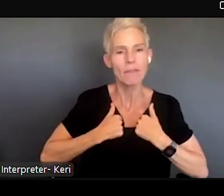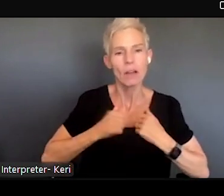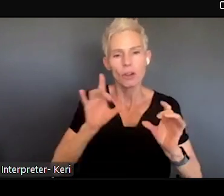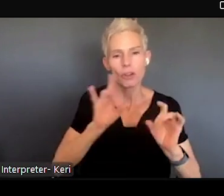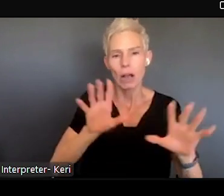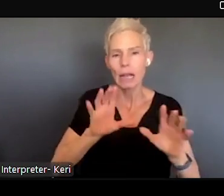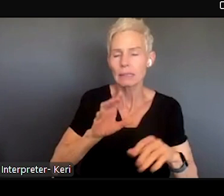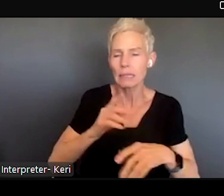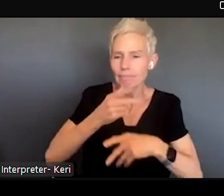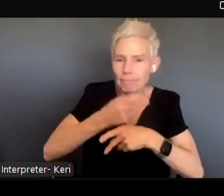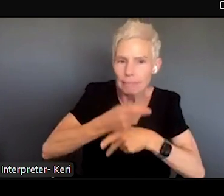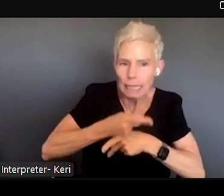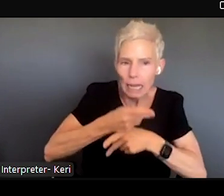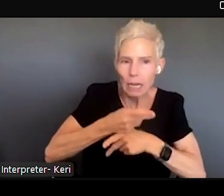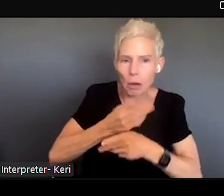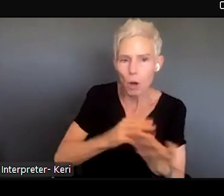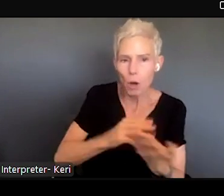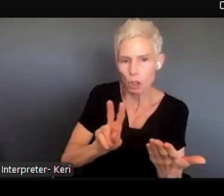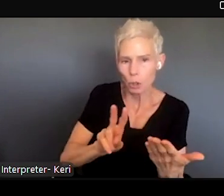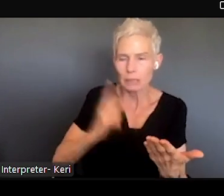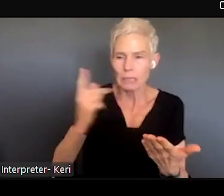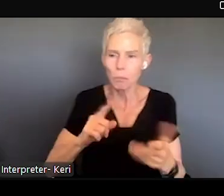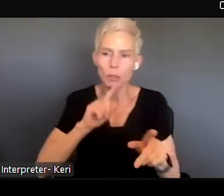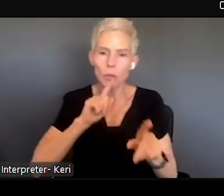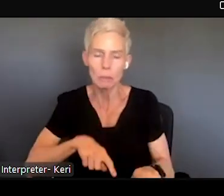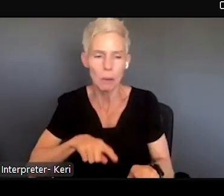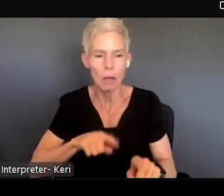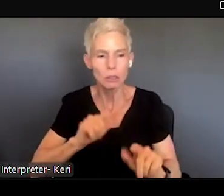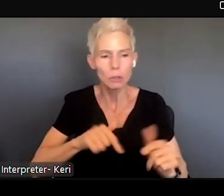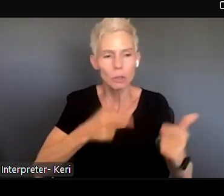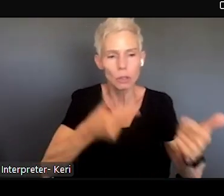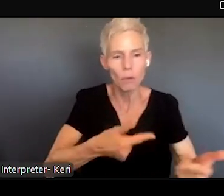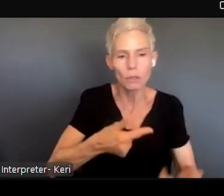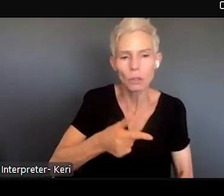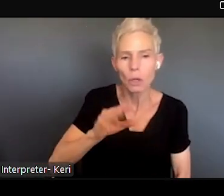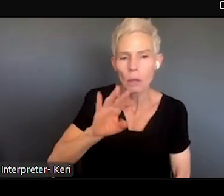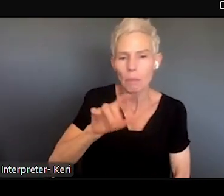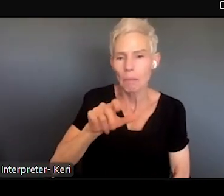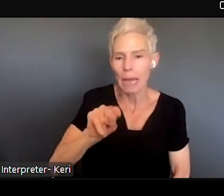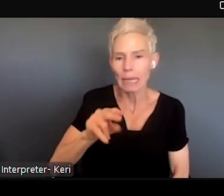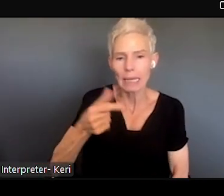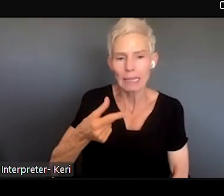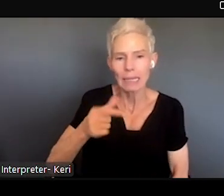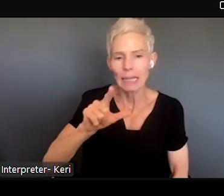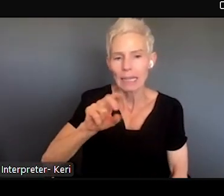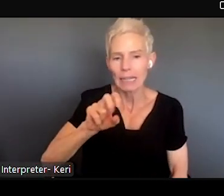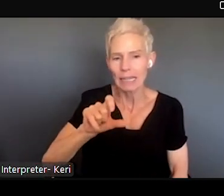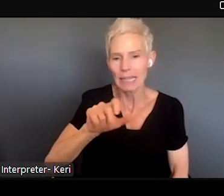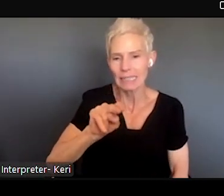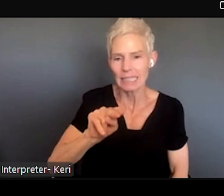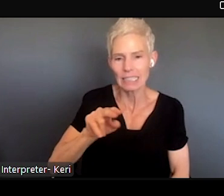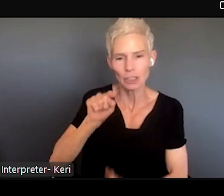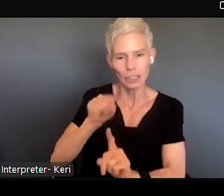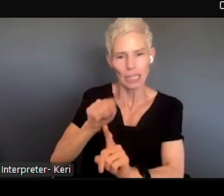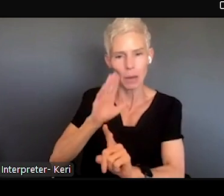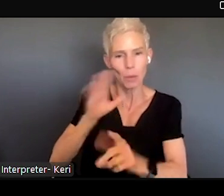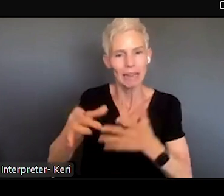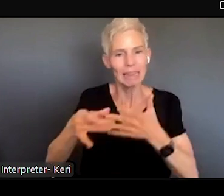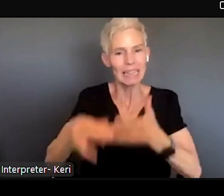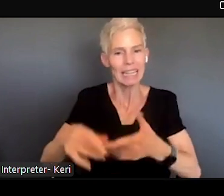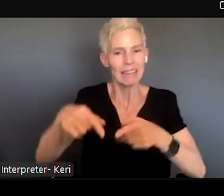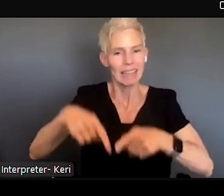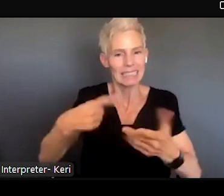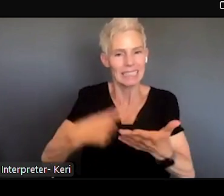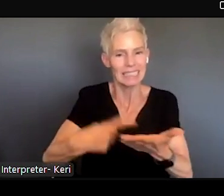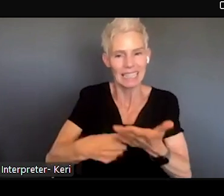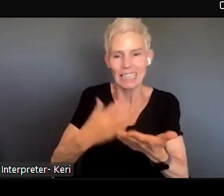respond. I'm going to turn this over to Megan Gleason, um, who will lead this